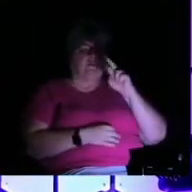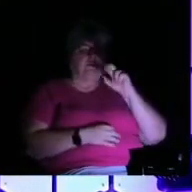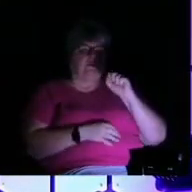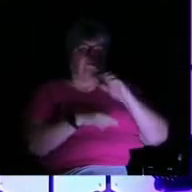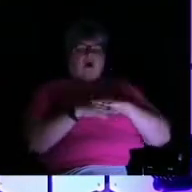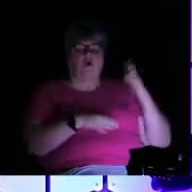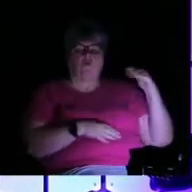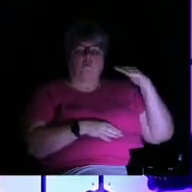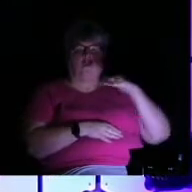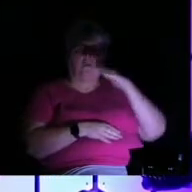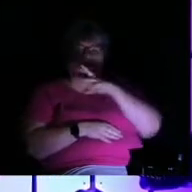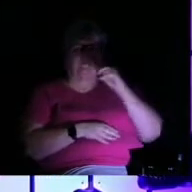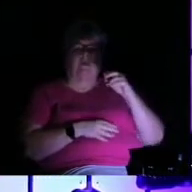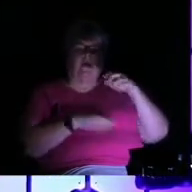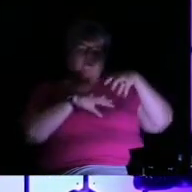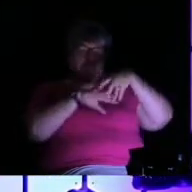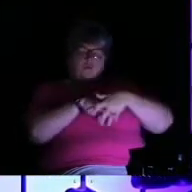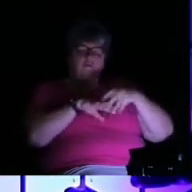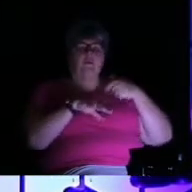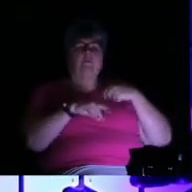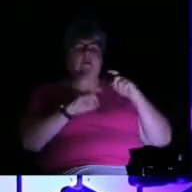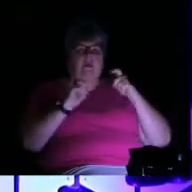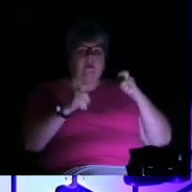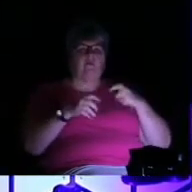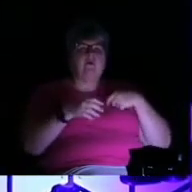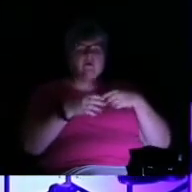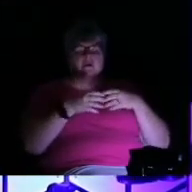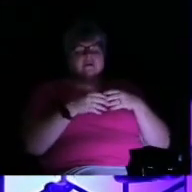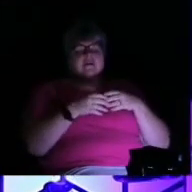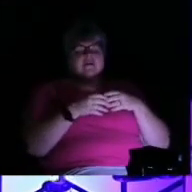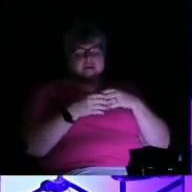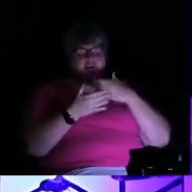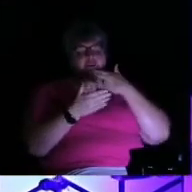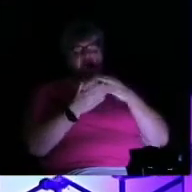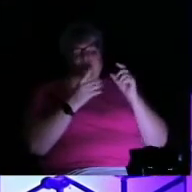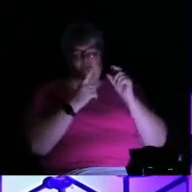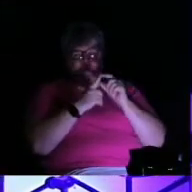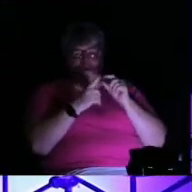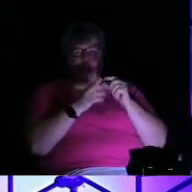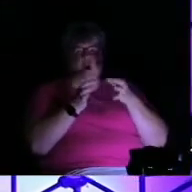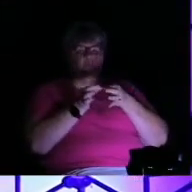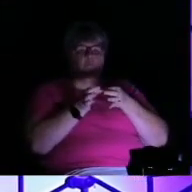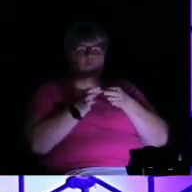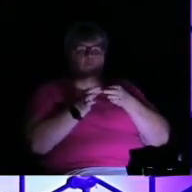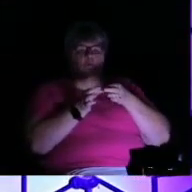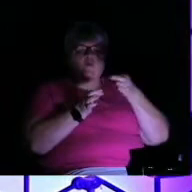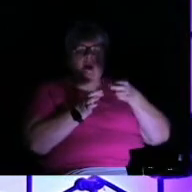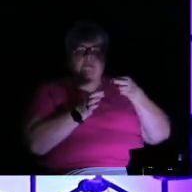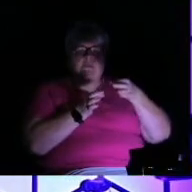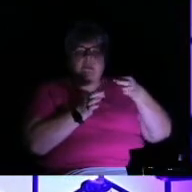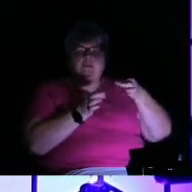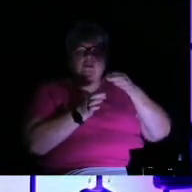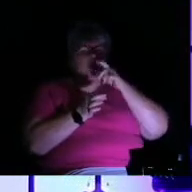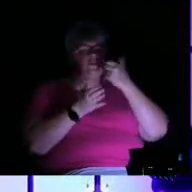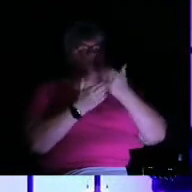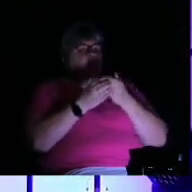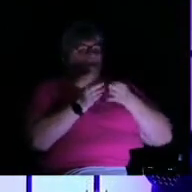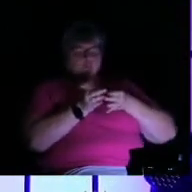And just a good word for you today about procrastination. Anybody here good at procrastinating? I'm good at procrastinating. Anybody here good at